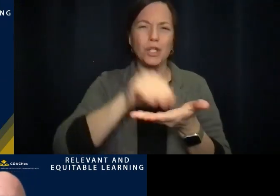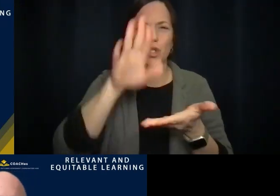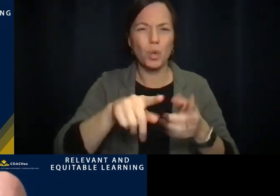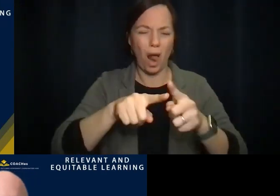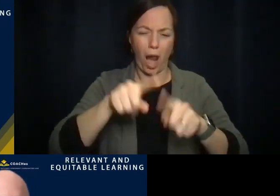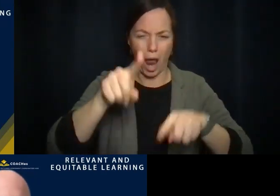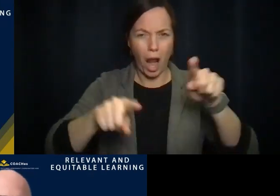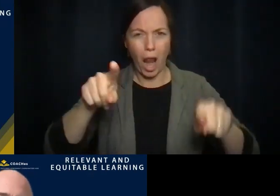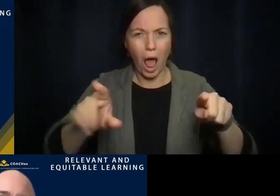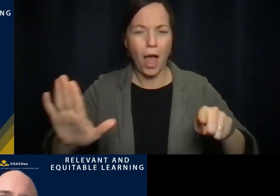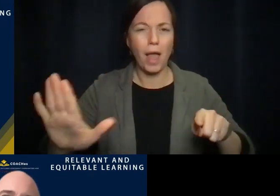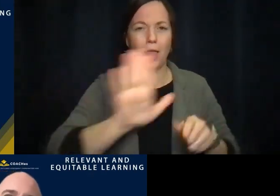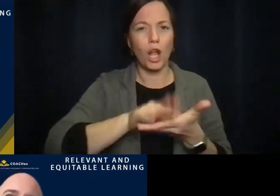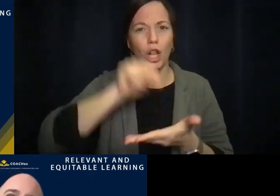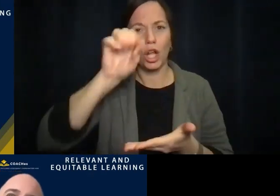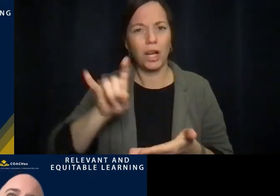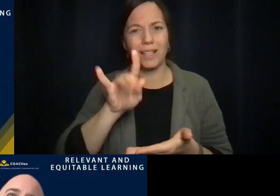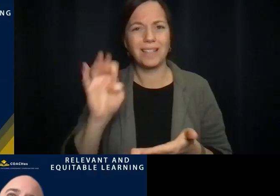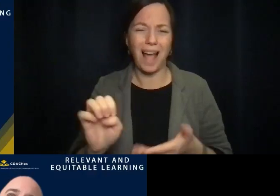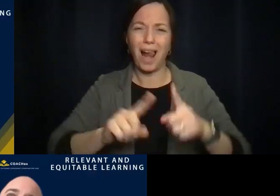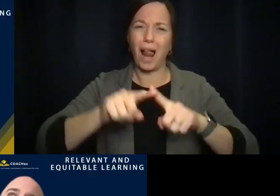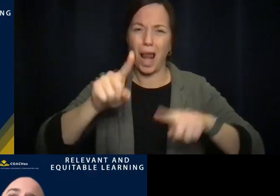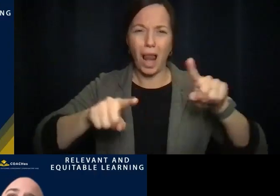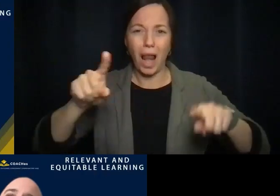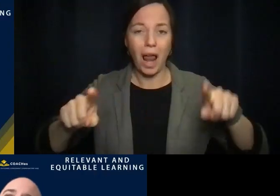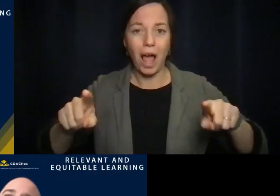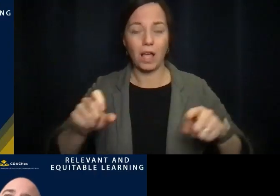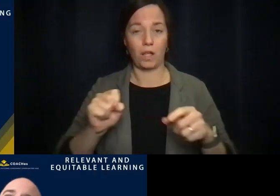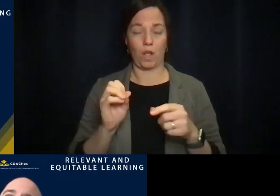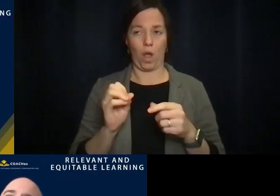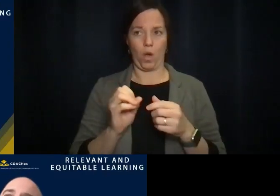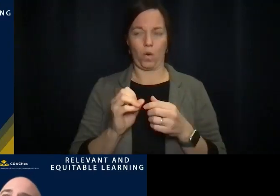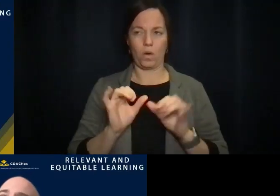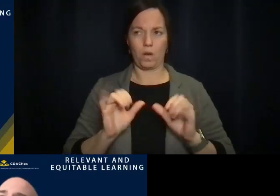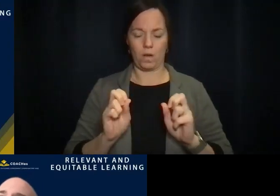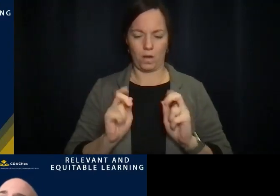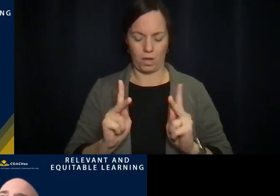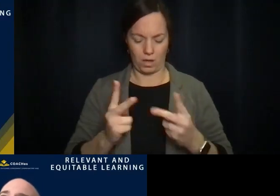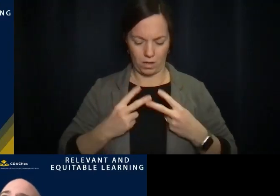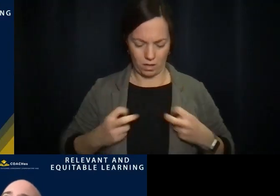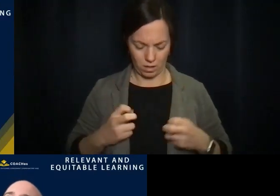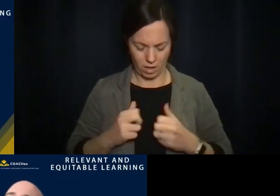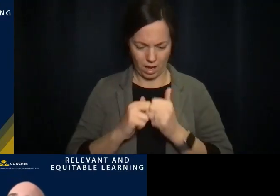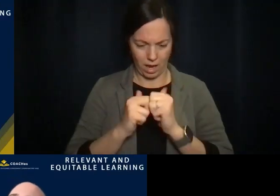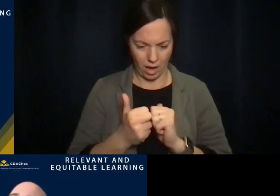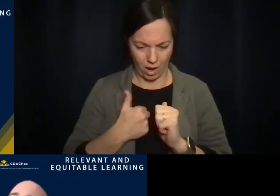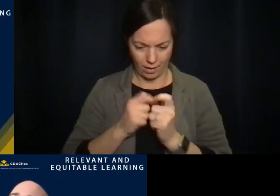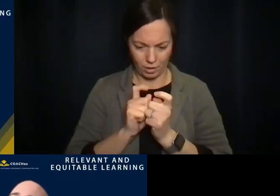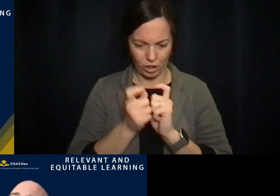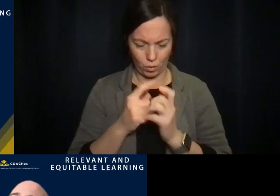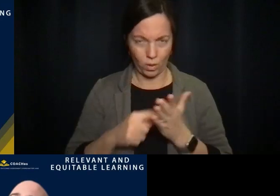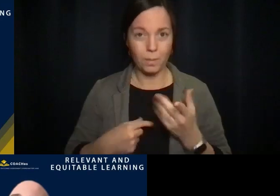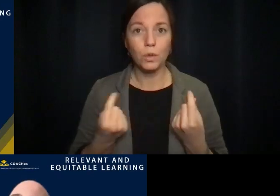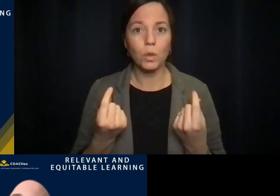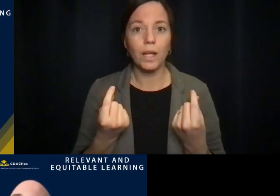learning, have the same learning techniques and the like. And so in framing that, really thinking about that, that's what we really wanted to garner